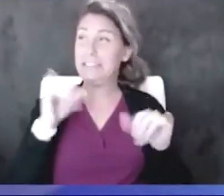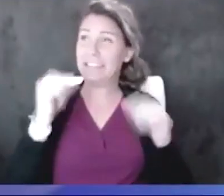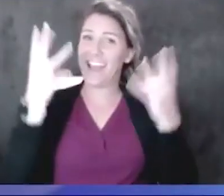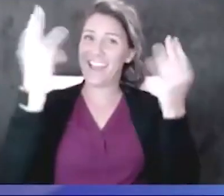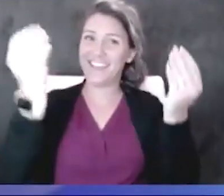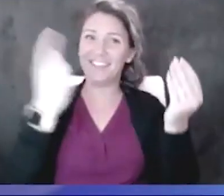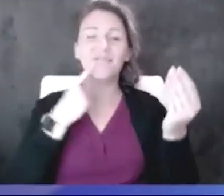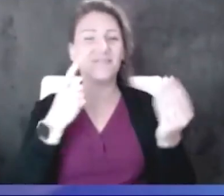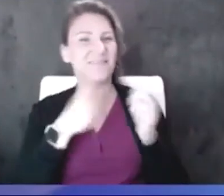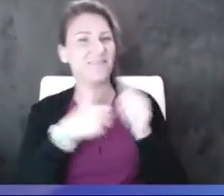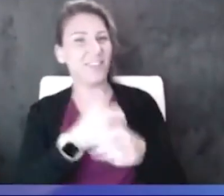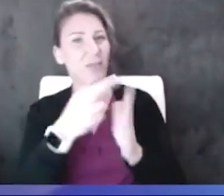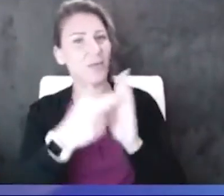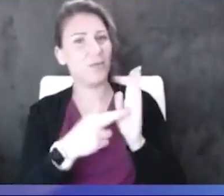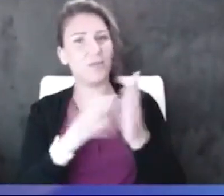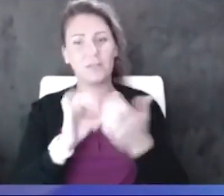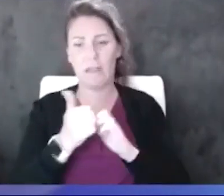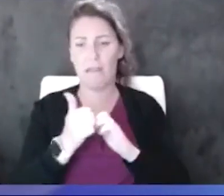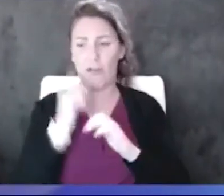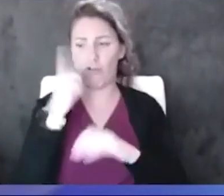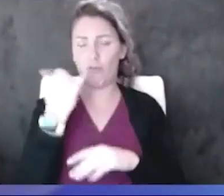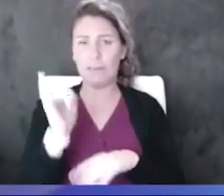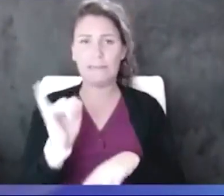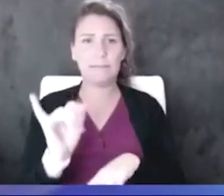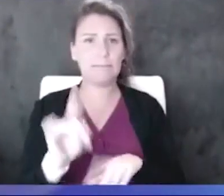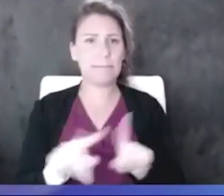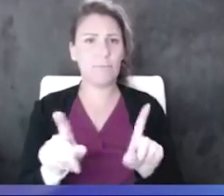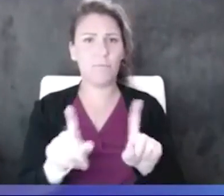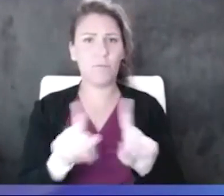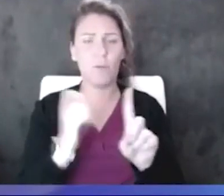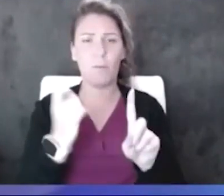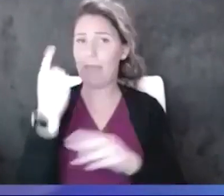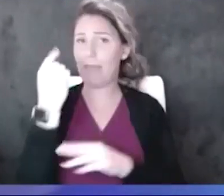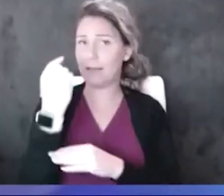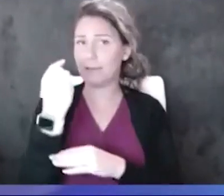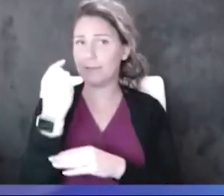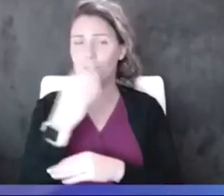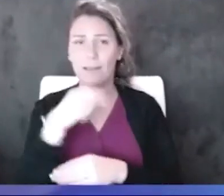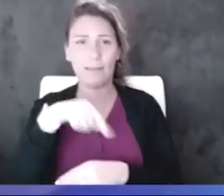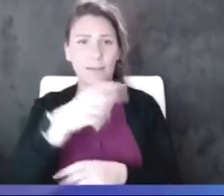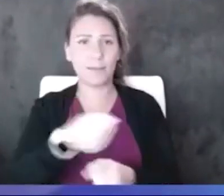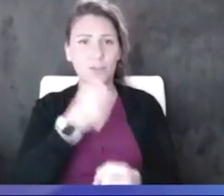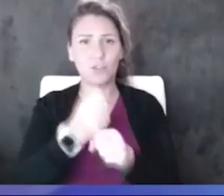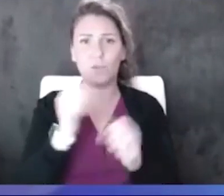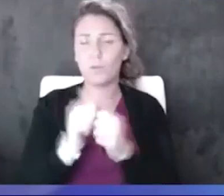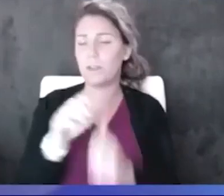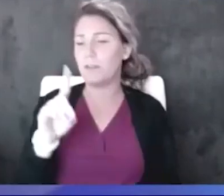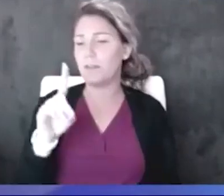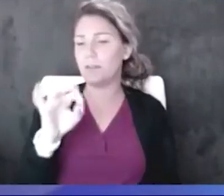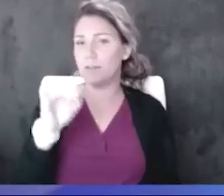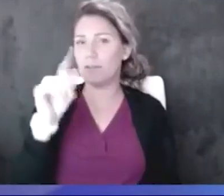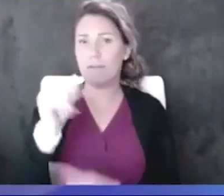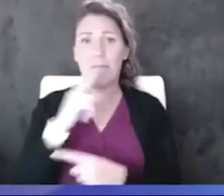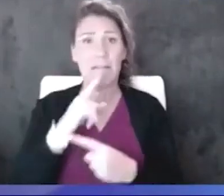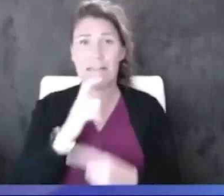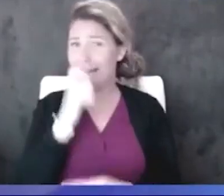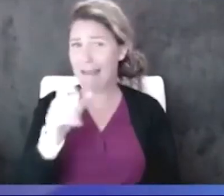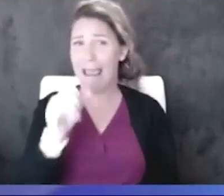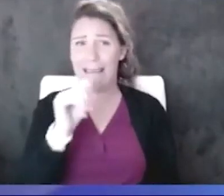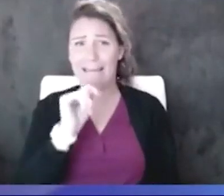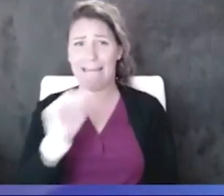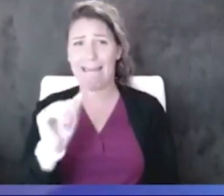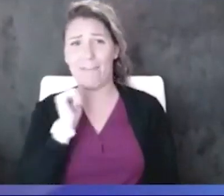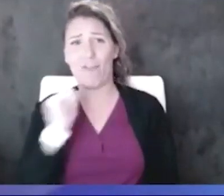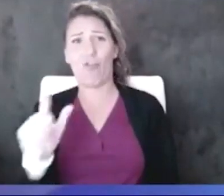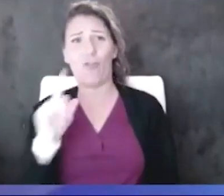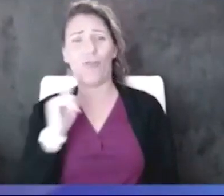does it look different from Labor Day last year to this year now with Delta? I don't know that it looks significantly not at all. different. I don't know. Is it worse?